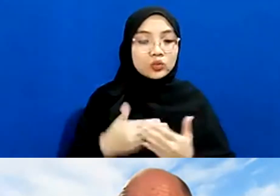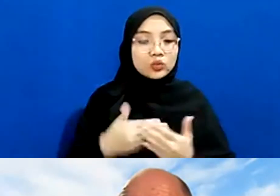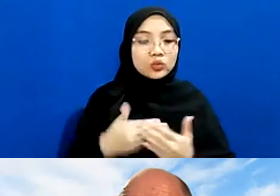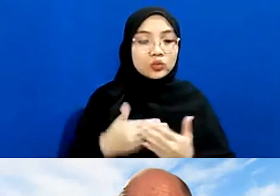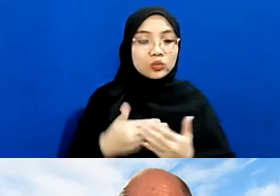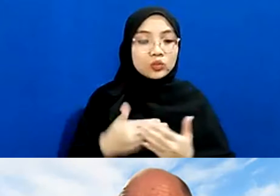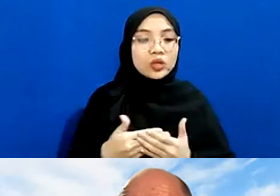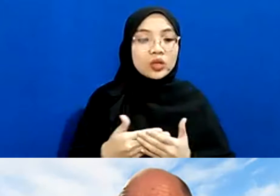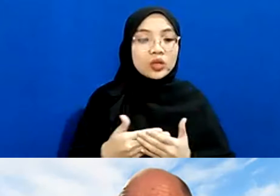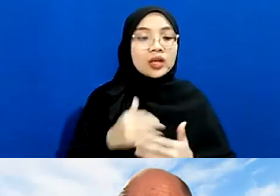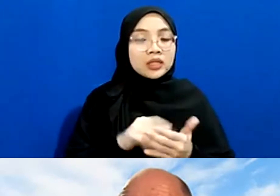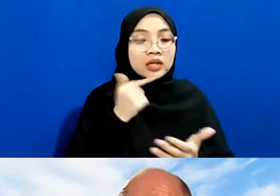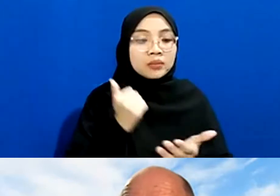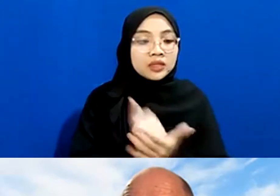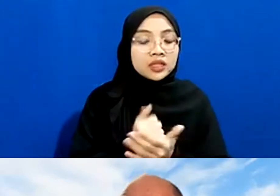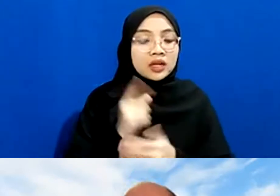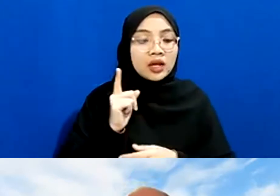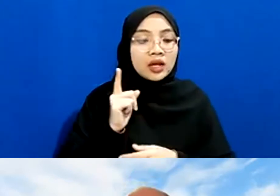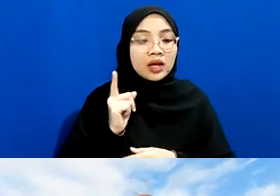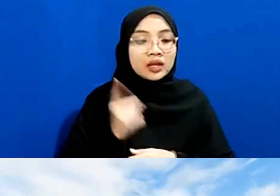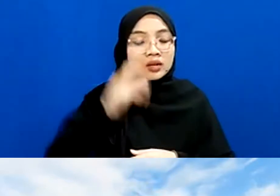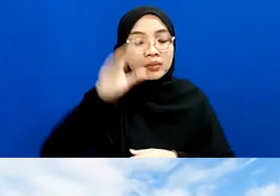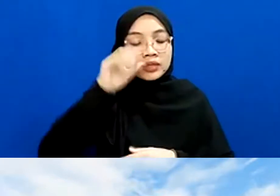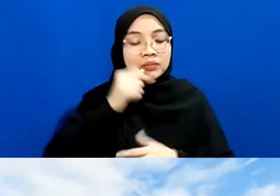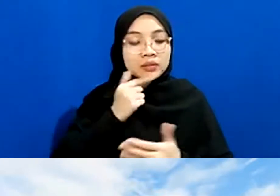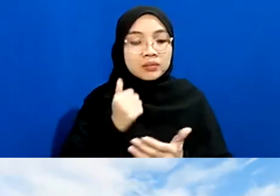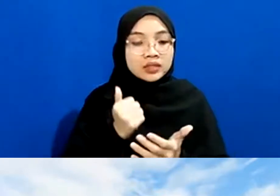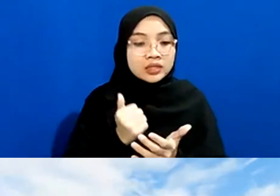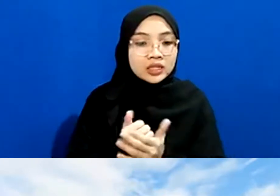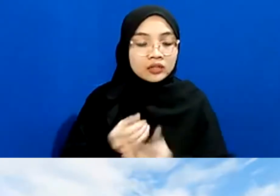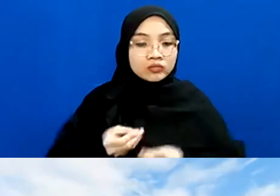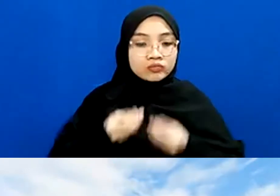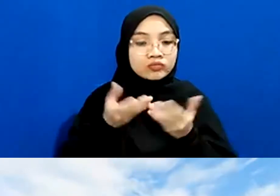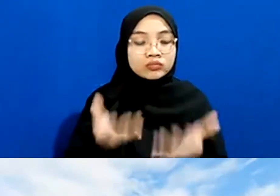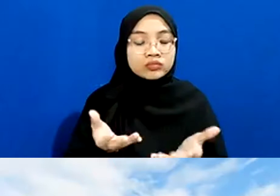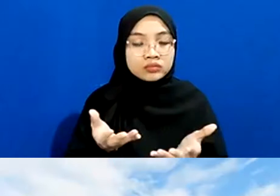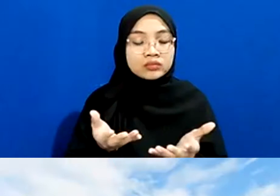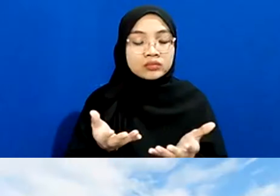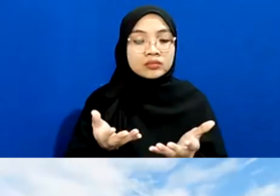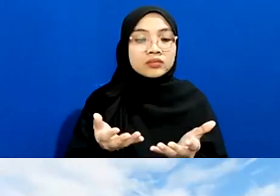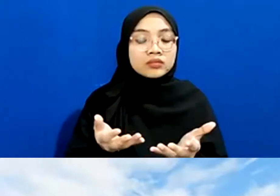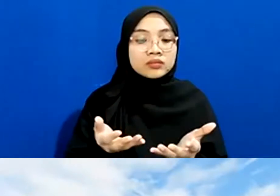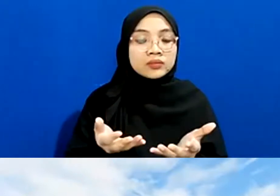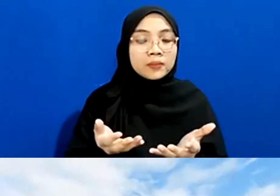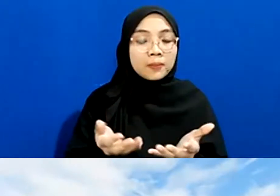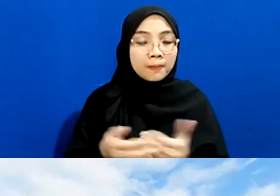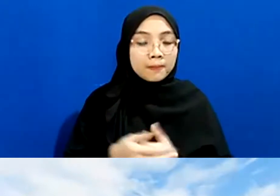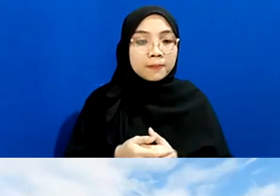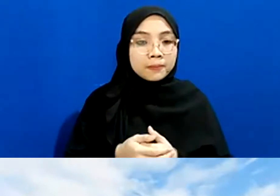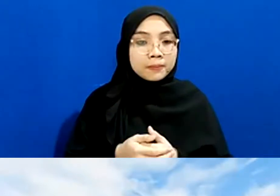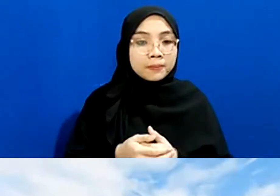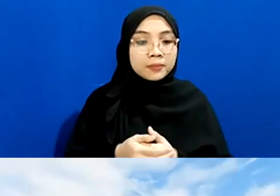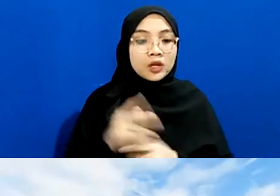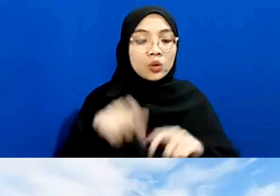this important principle, such as the involvement of